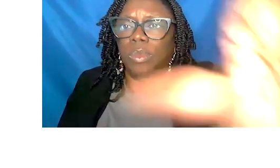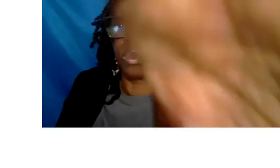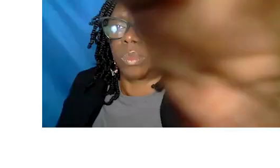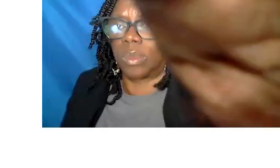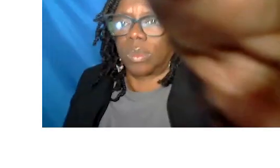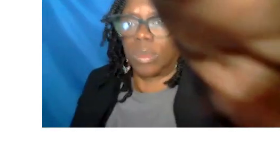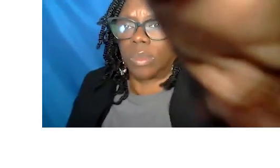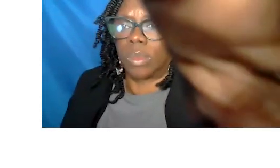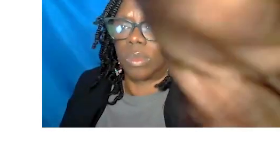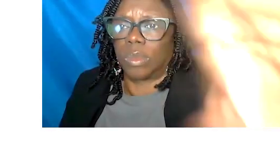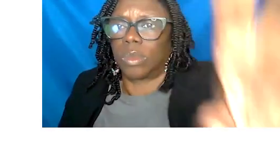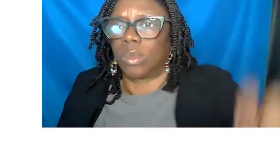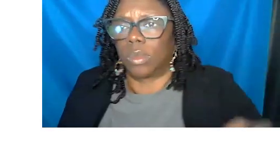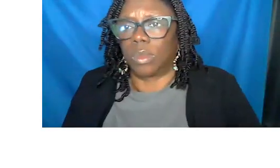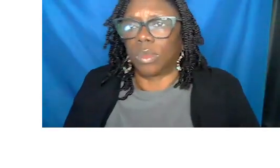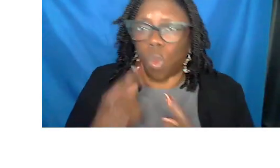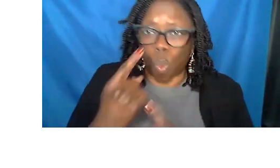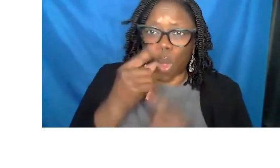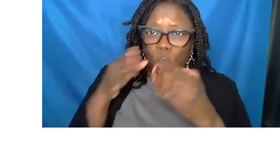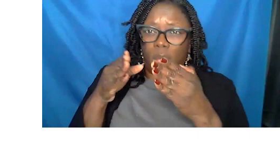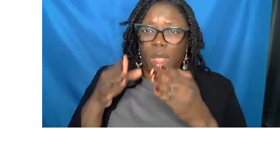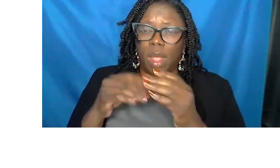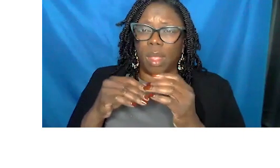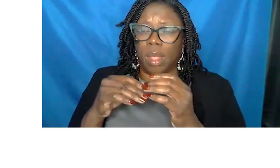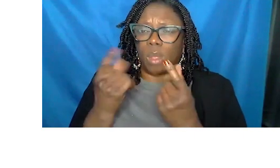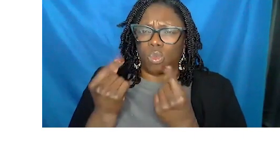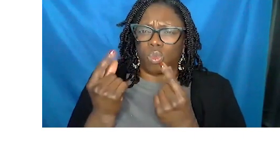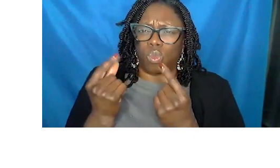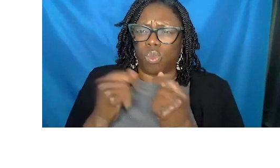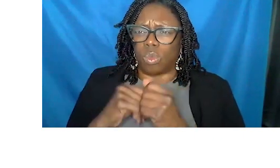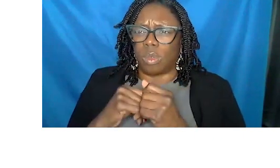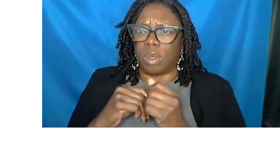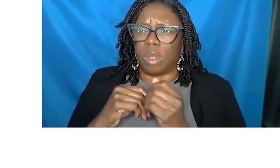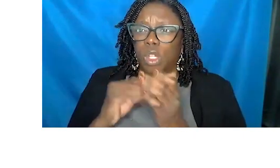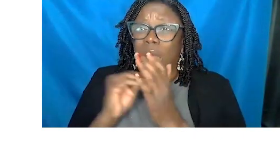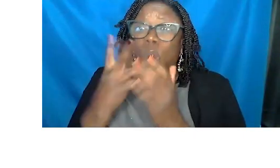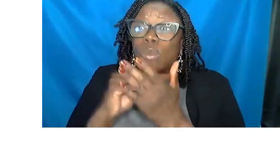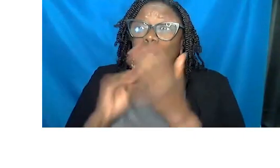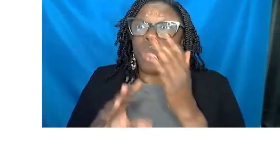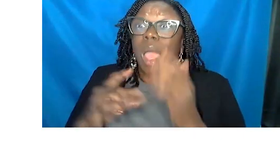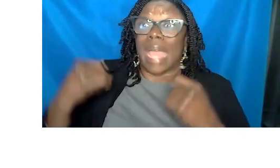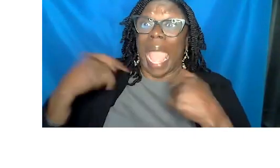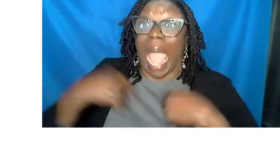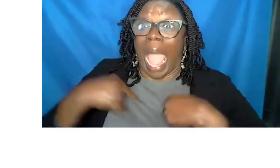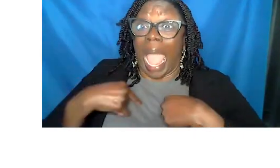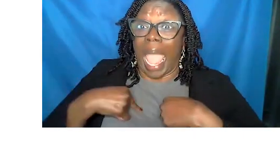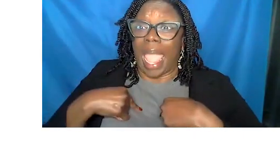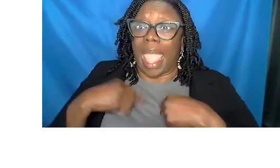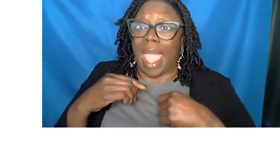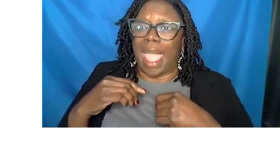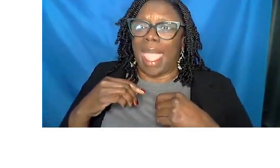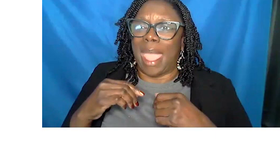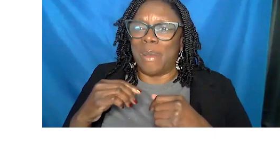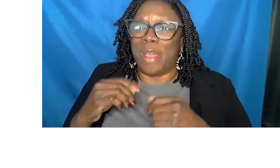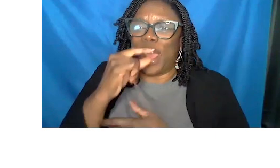will tailor a lot of my prompts if I'm curious on how it might come out as a student response is I'll start it and say, as an undergraduate student, answer